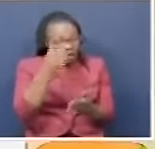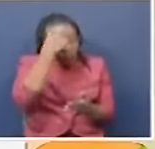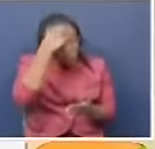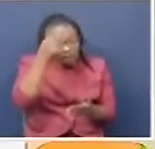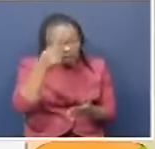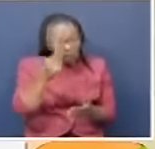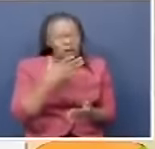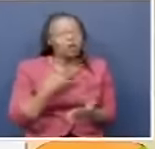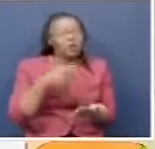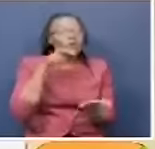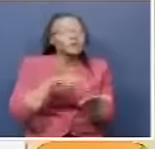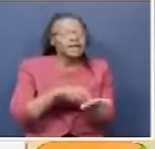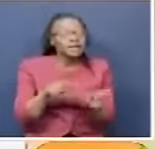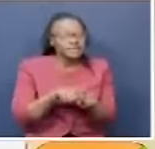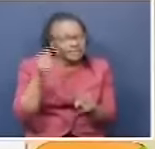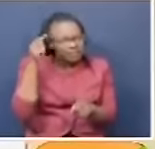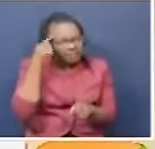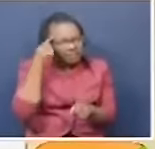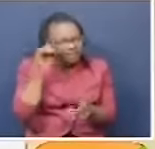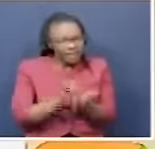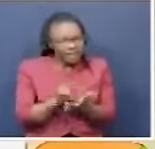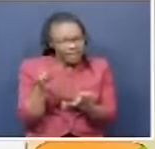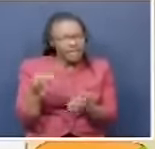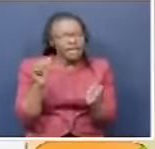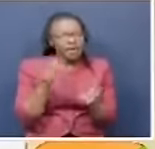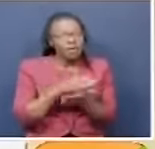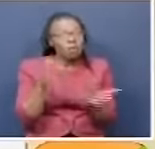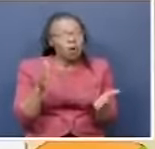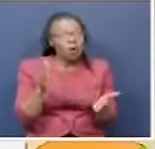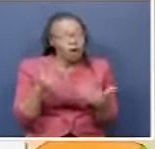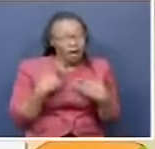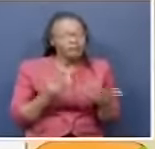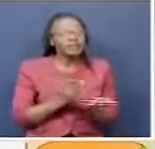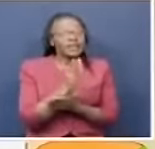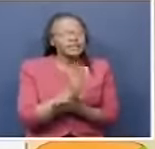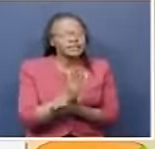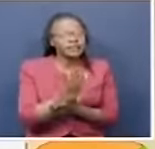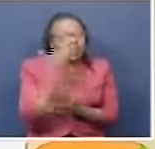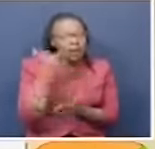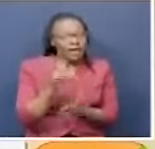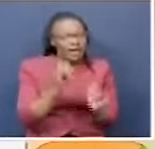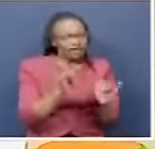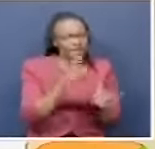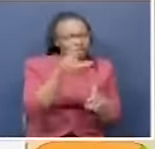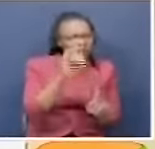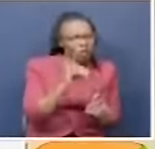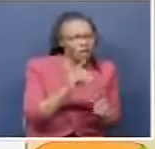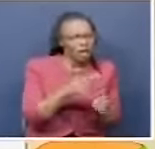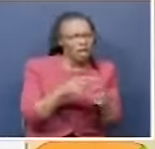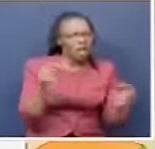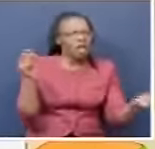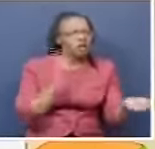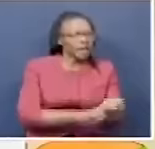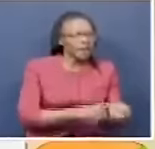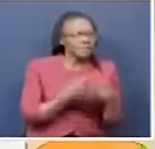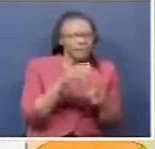ticket. And he thinks that he is more entitled to that ticket because he's been with CORD. And Musalia coming in is like an